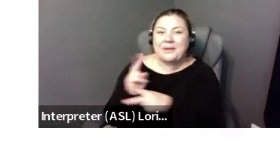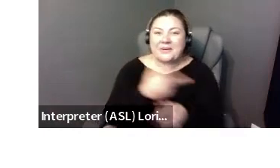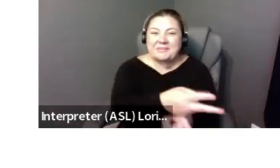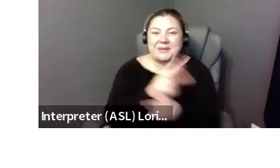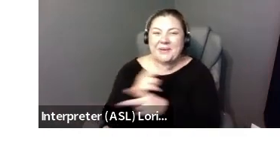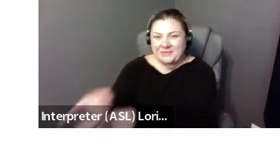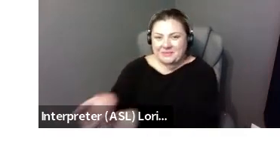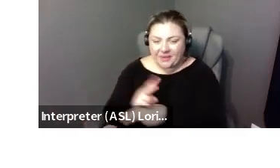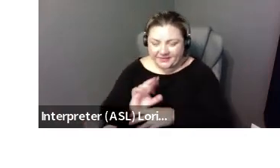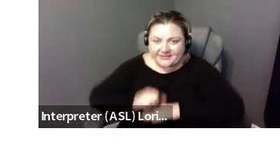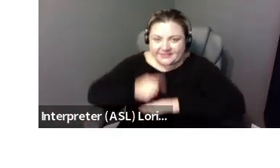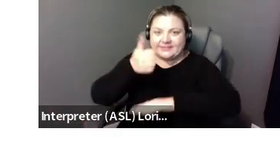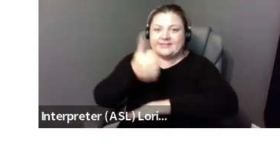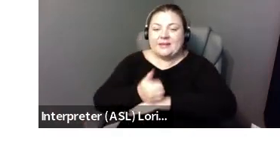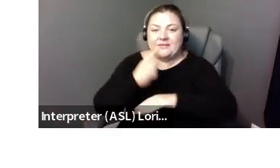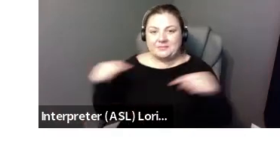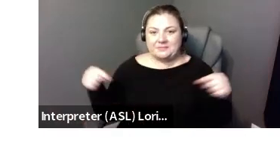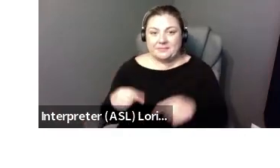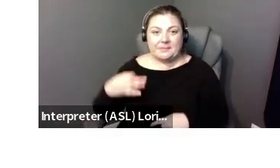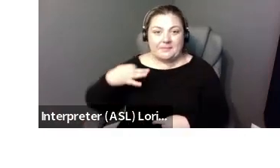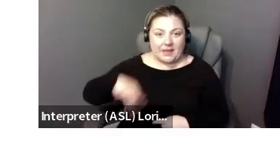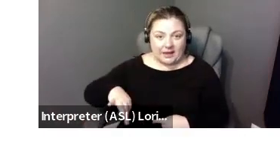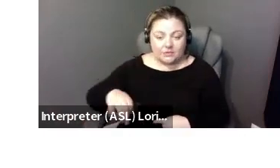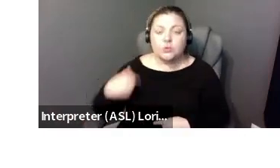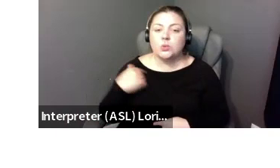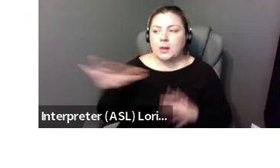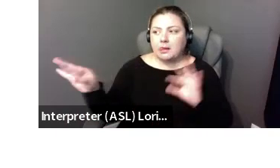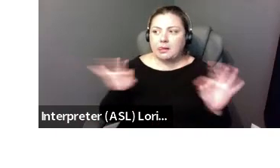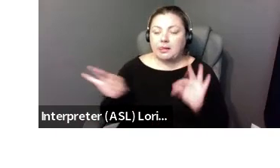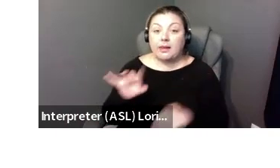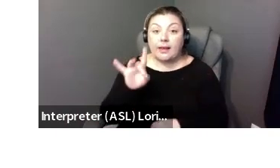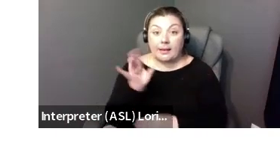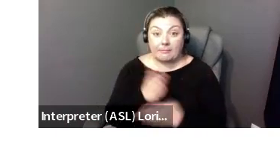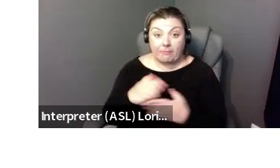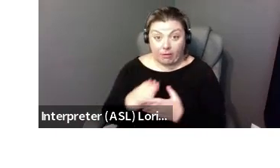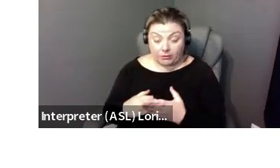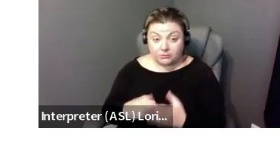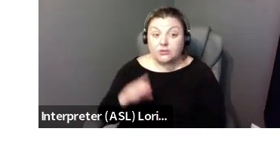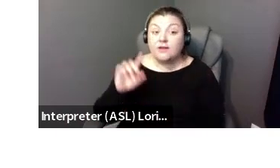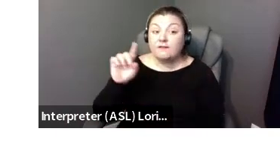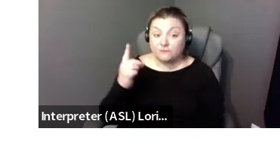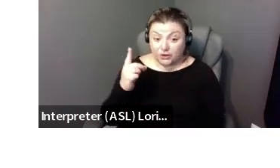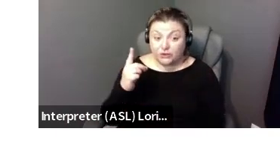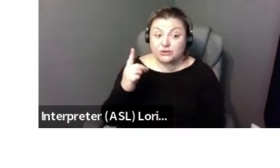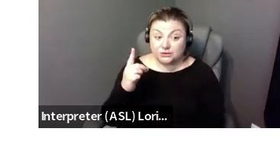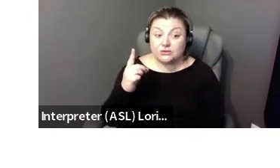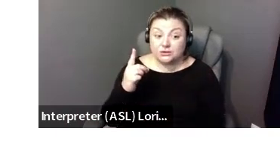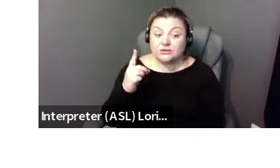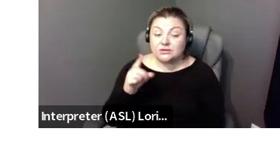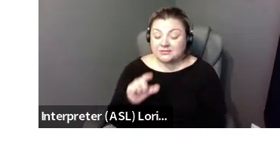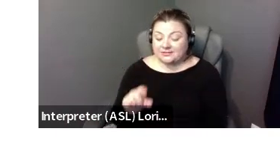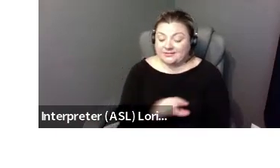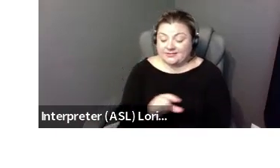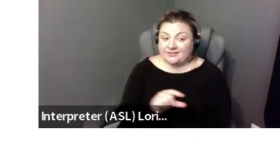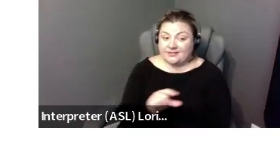core components that we'll walk through today. So the first component is called community engagement and